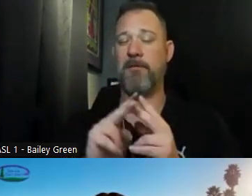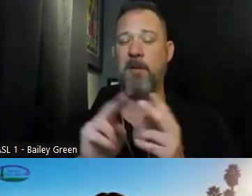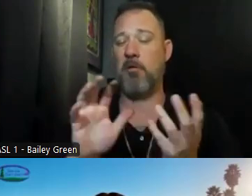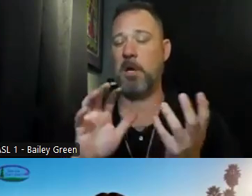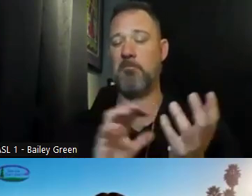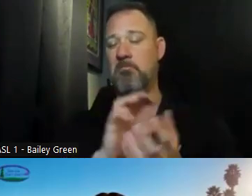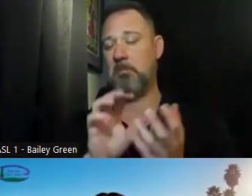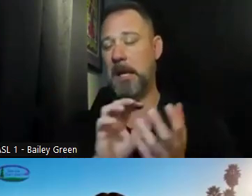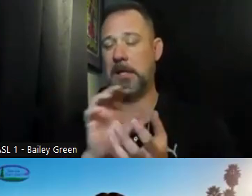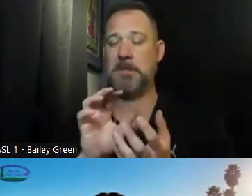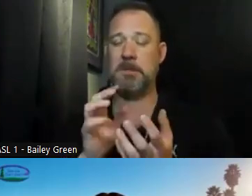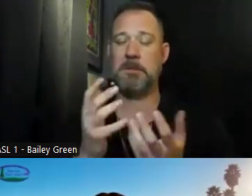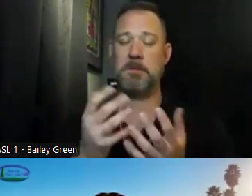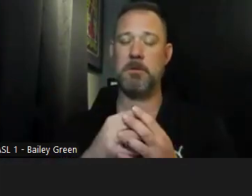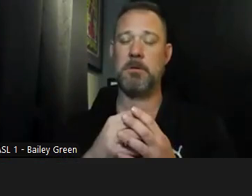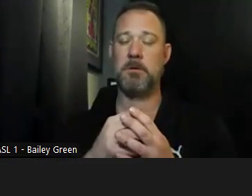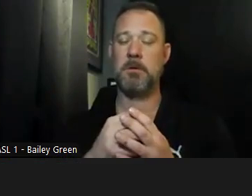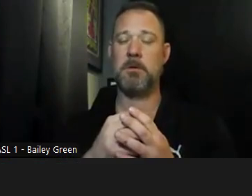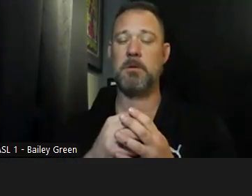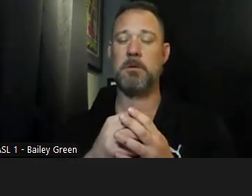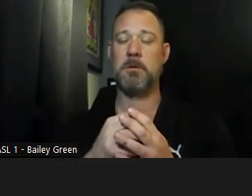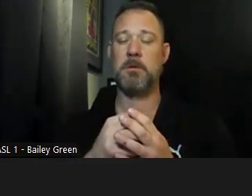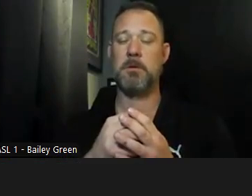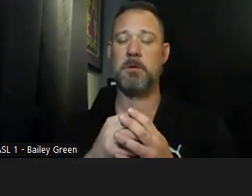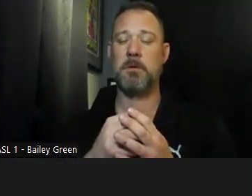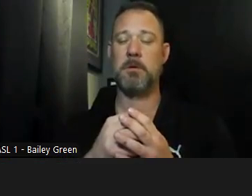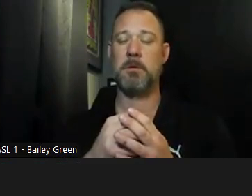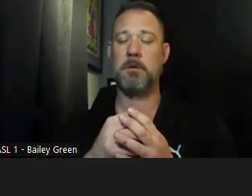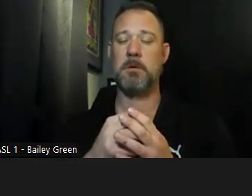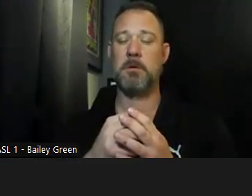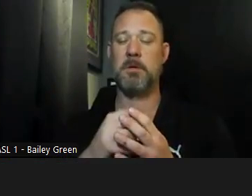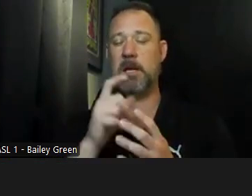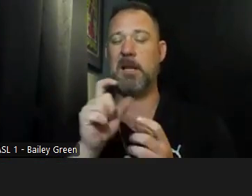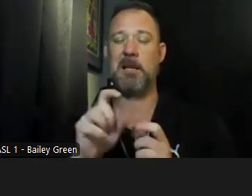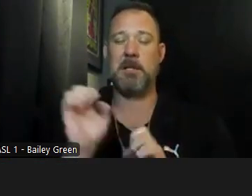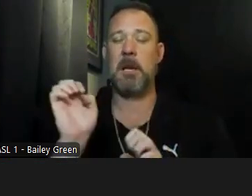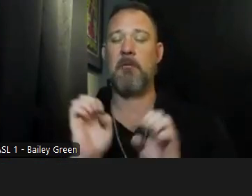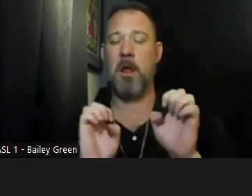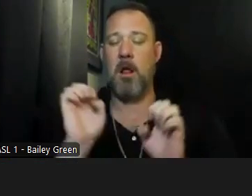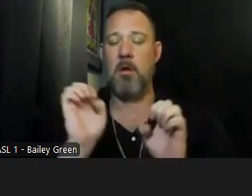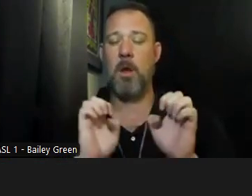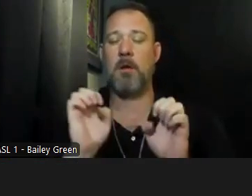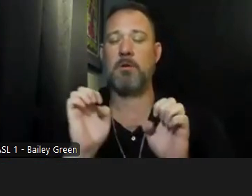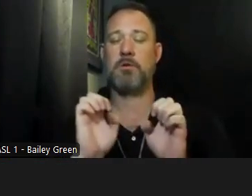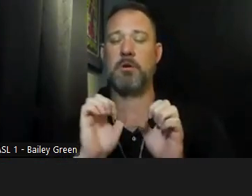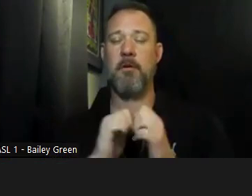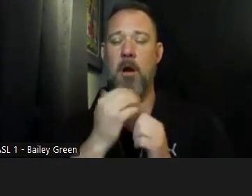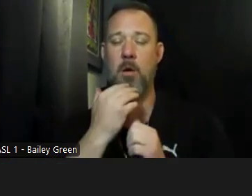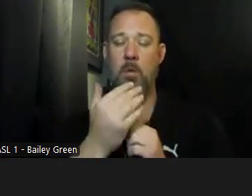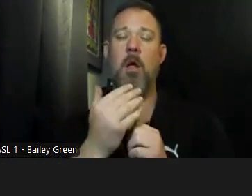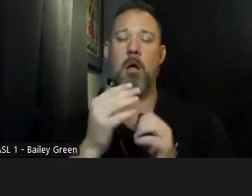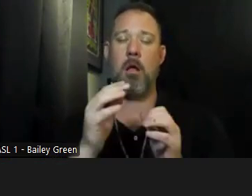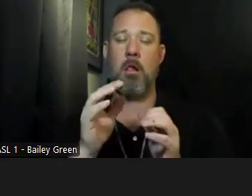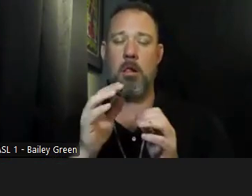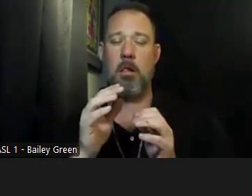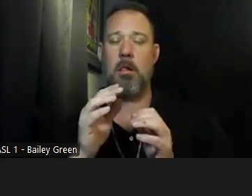well, the implementation has been mixed, and we need an evaluation of how well it's been carried out and